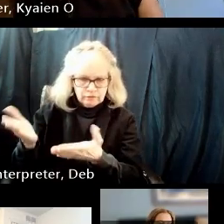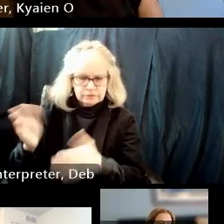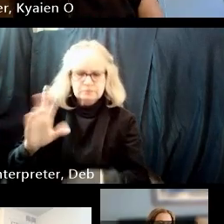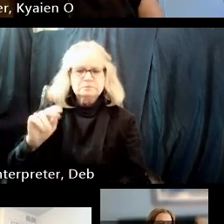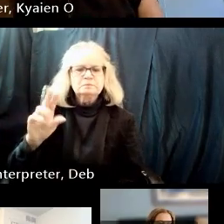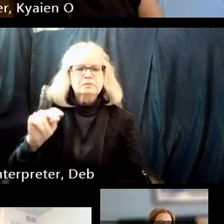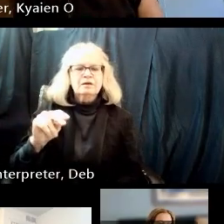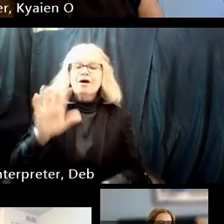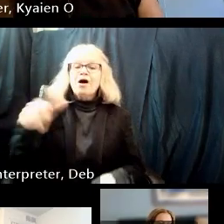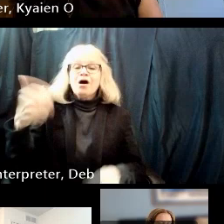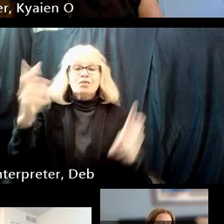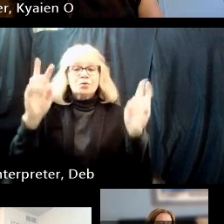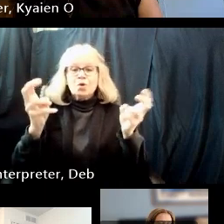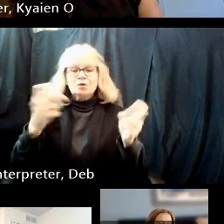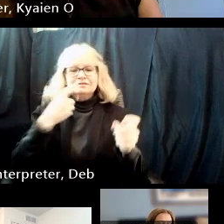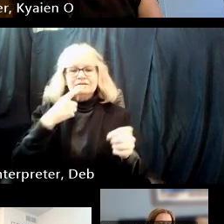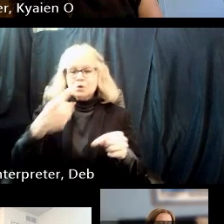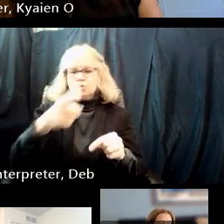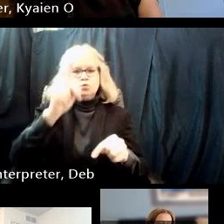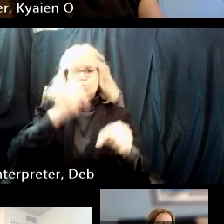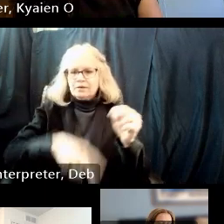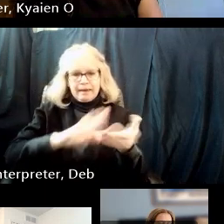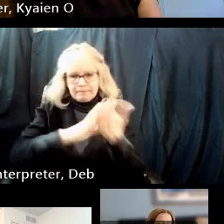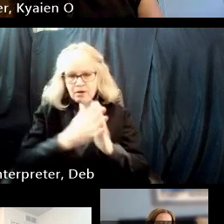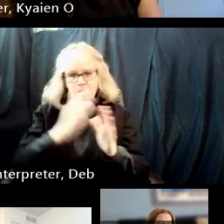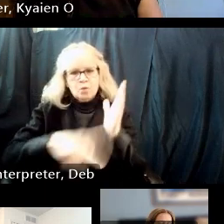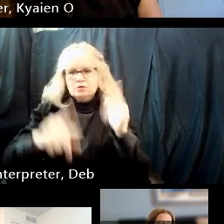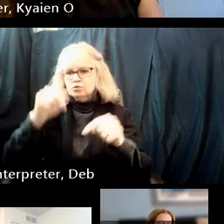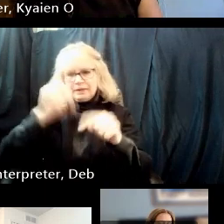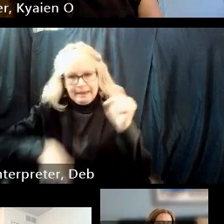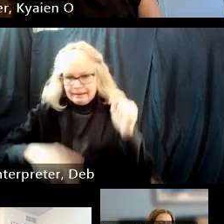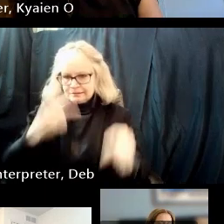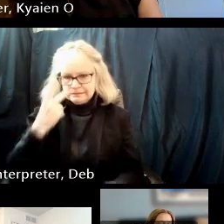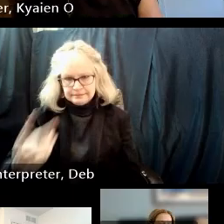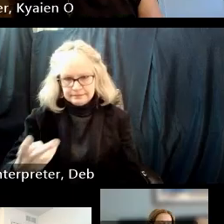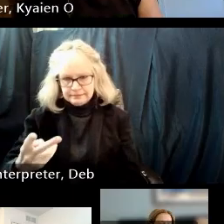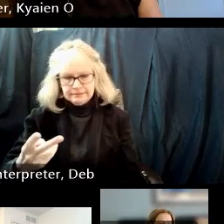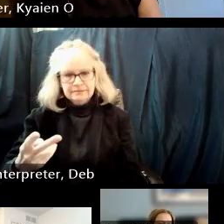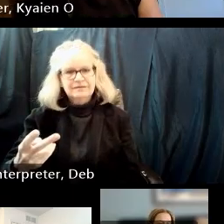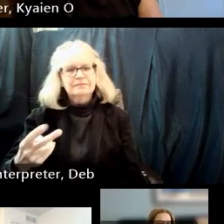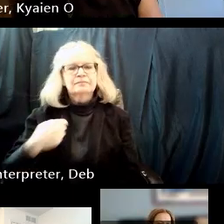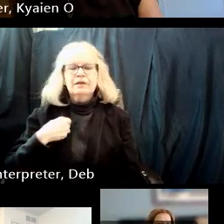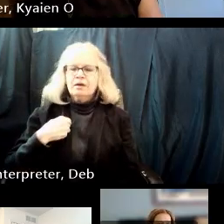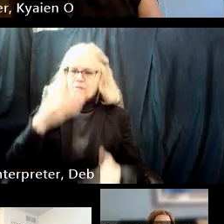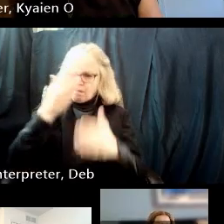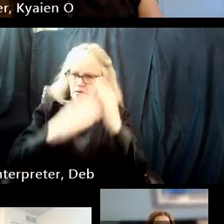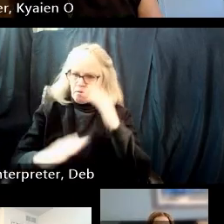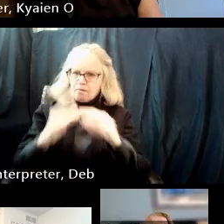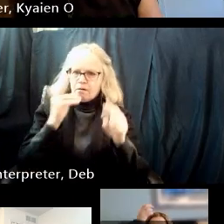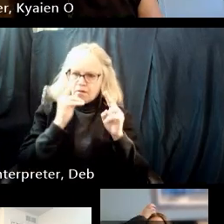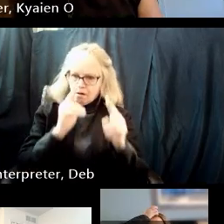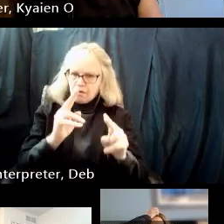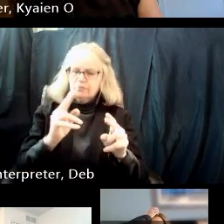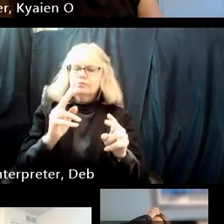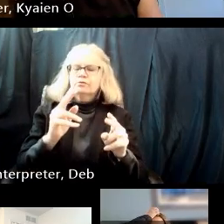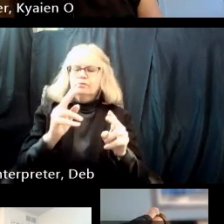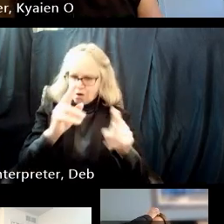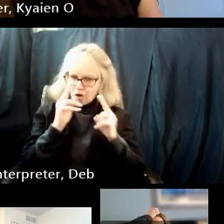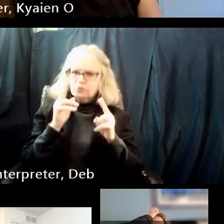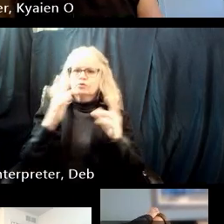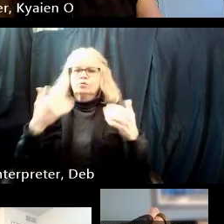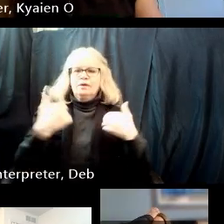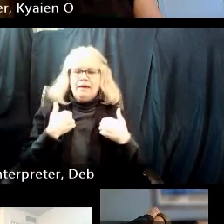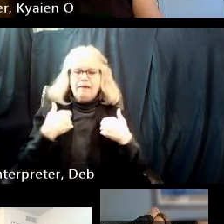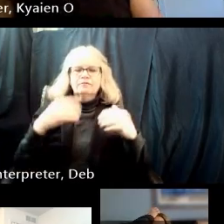"You can't be what you can't see." I'm honored and humbled that we have a brilliant social justice